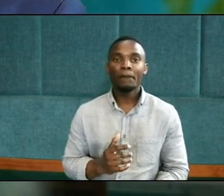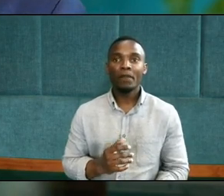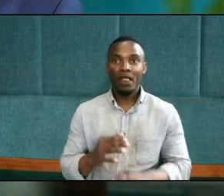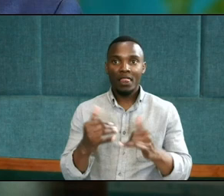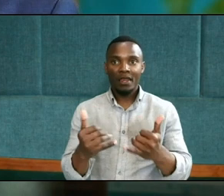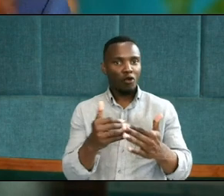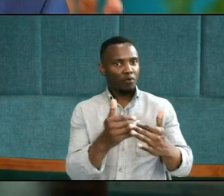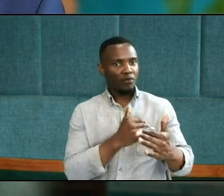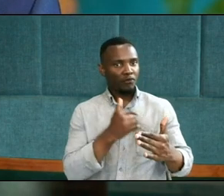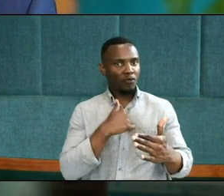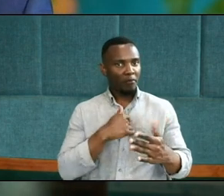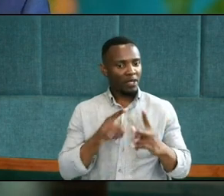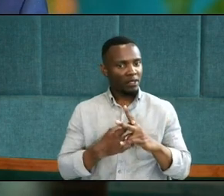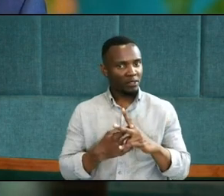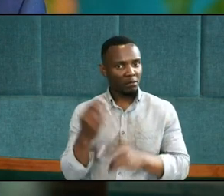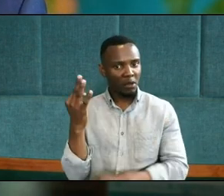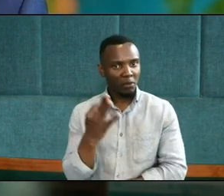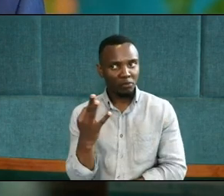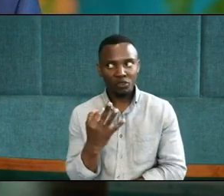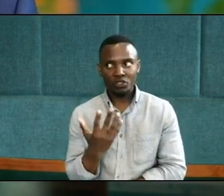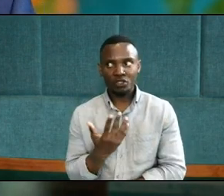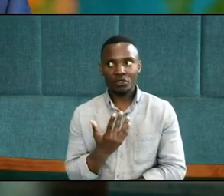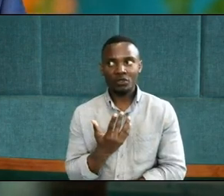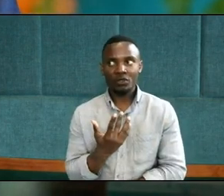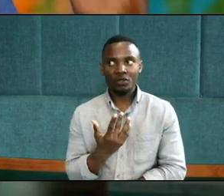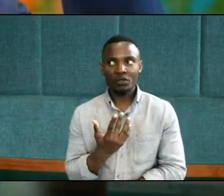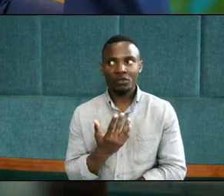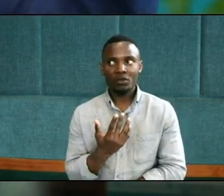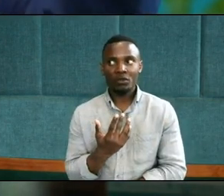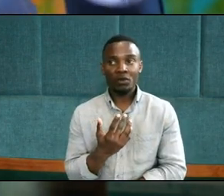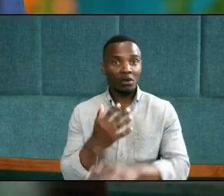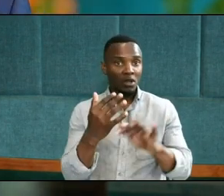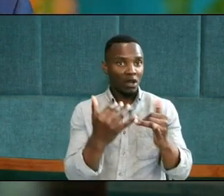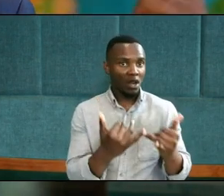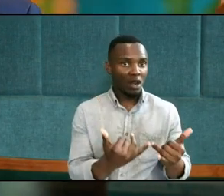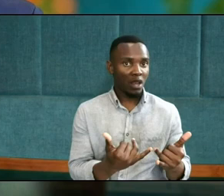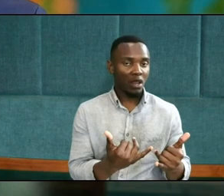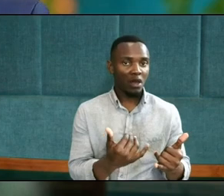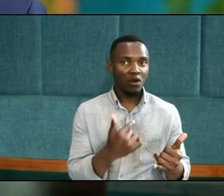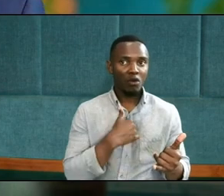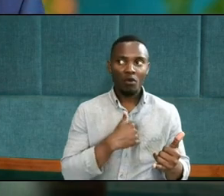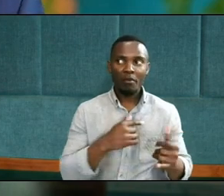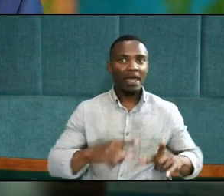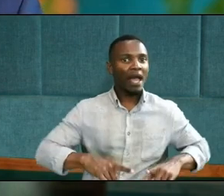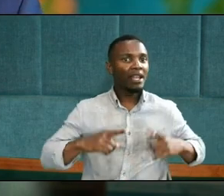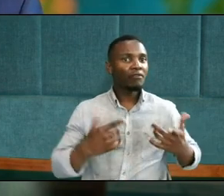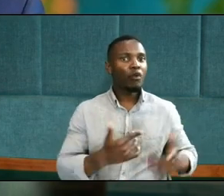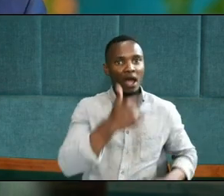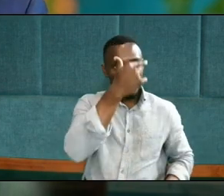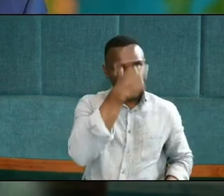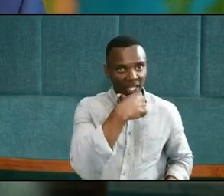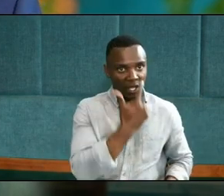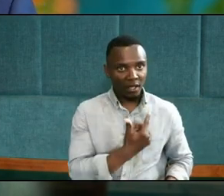before I get into the message, just to tell you what some of the things I'm doing, I live in Thika. That's where